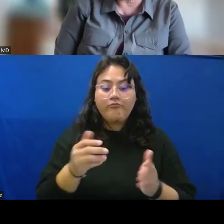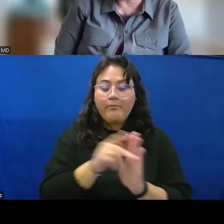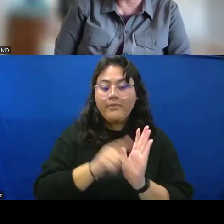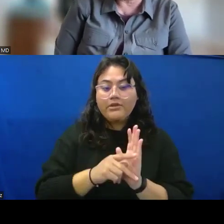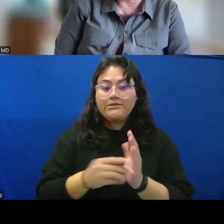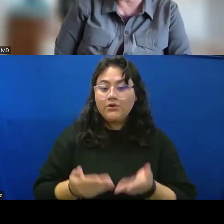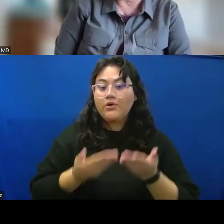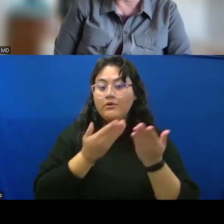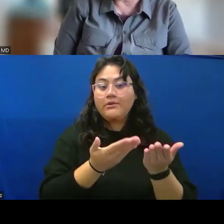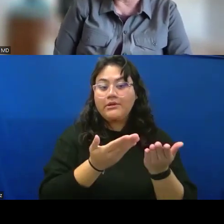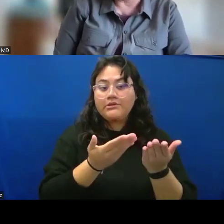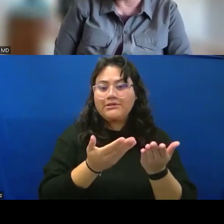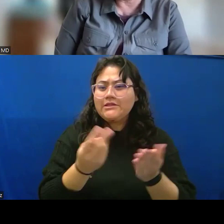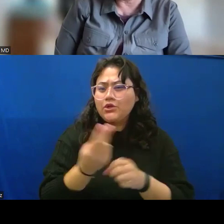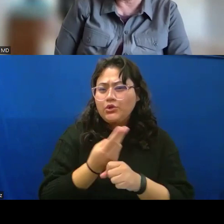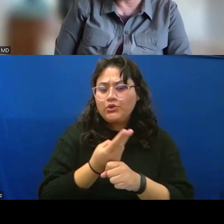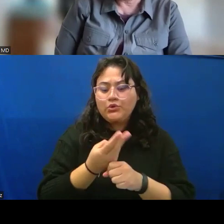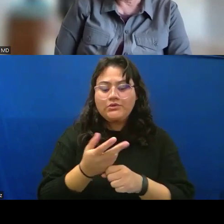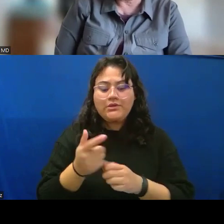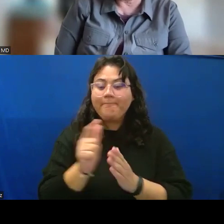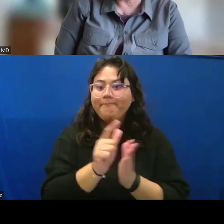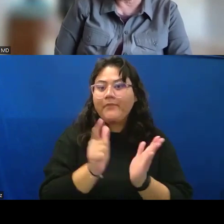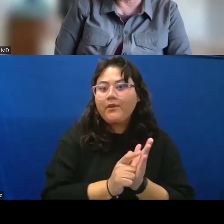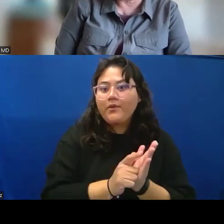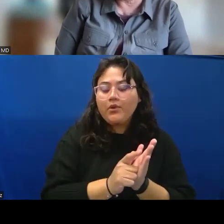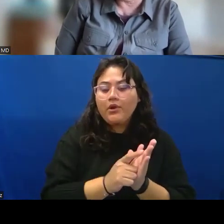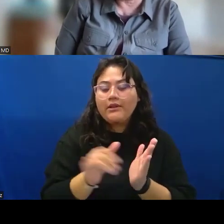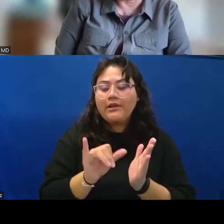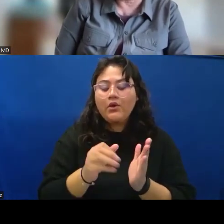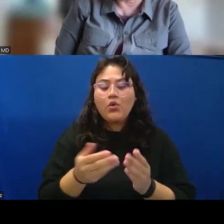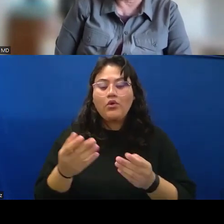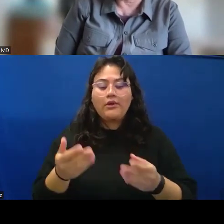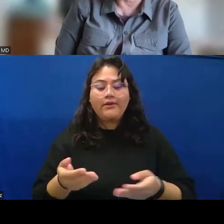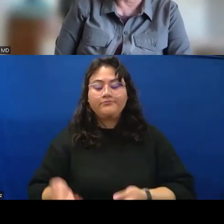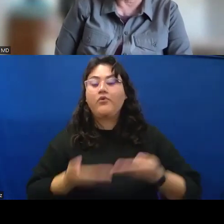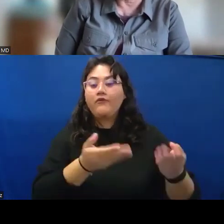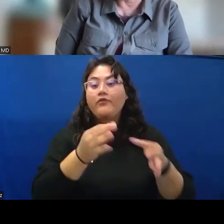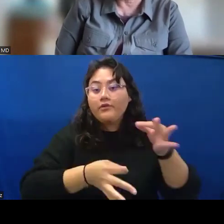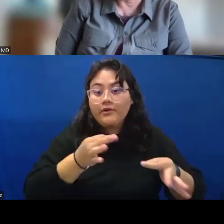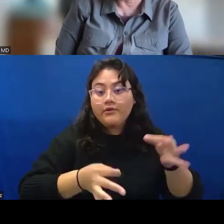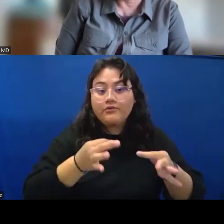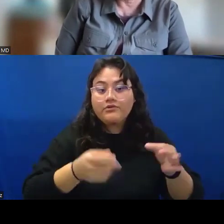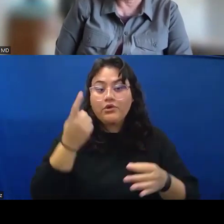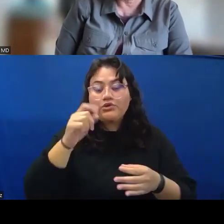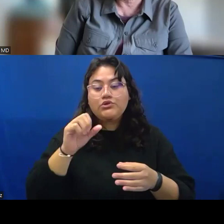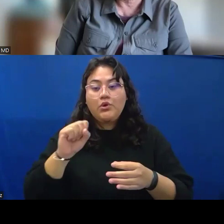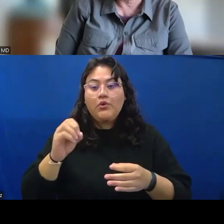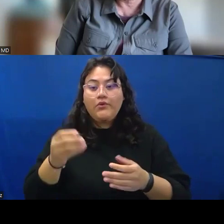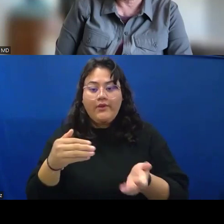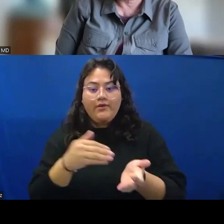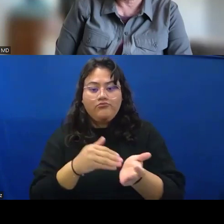been used in litigation, meaning lawsuits, to hold physicians accountable for their practice.